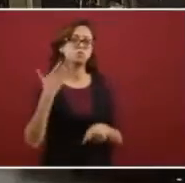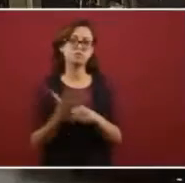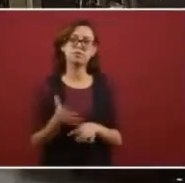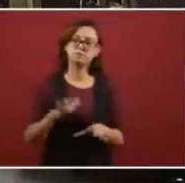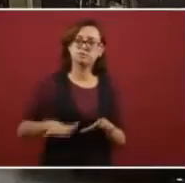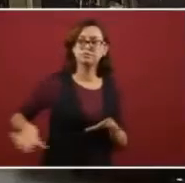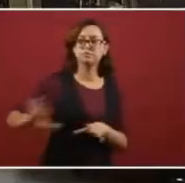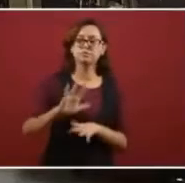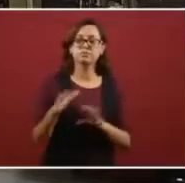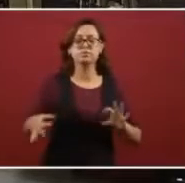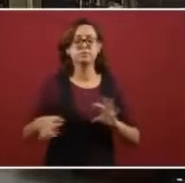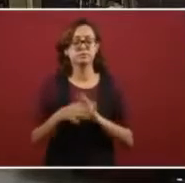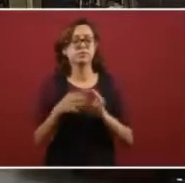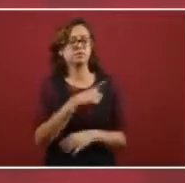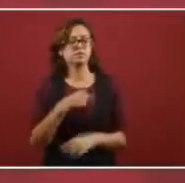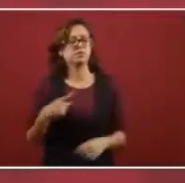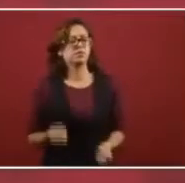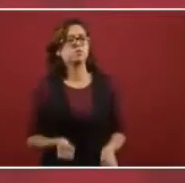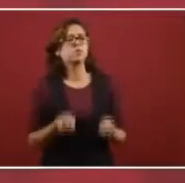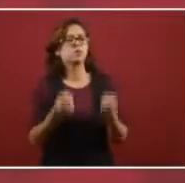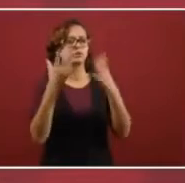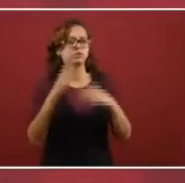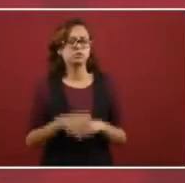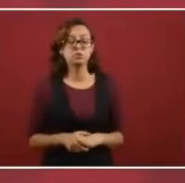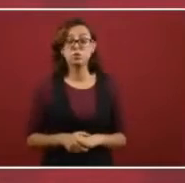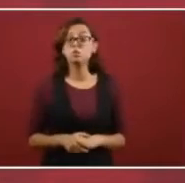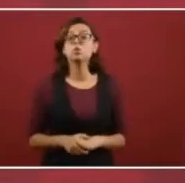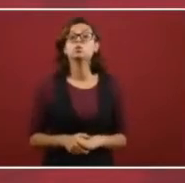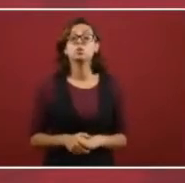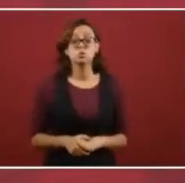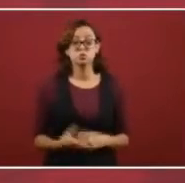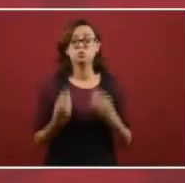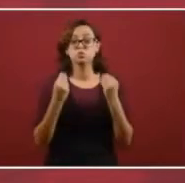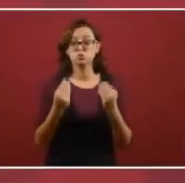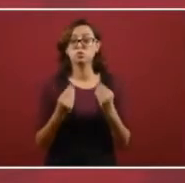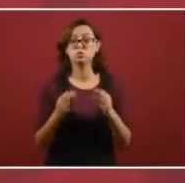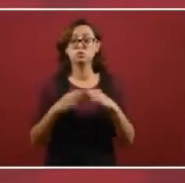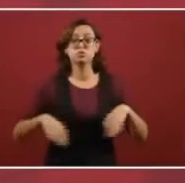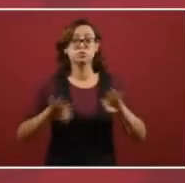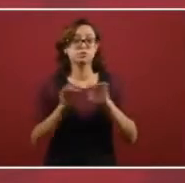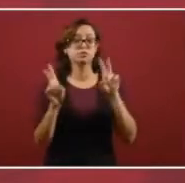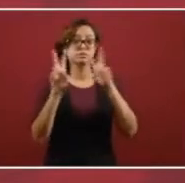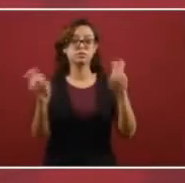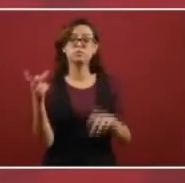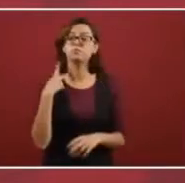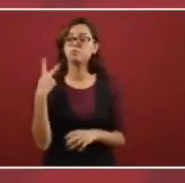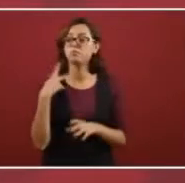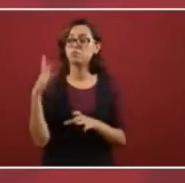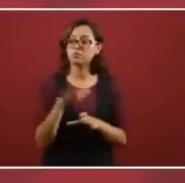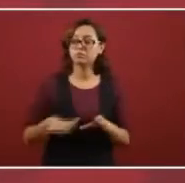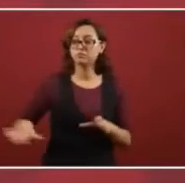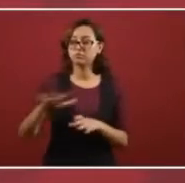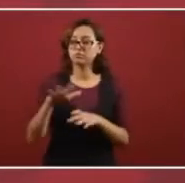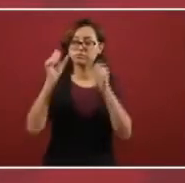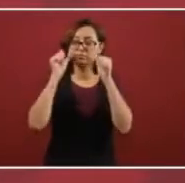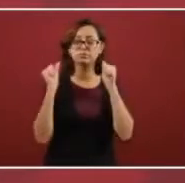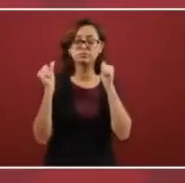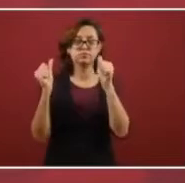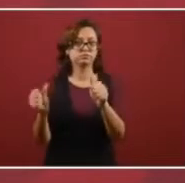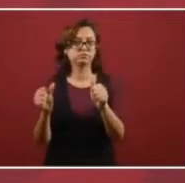of these companies that you pointed out? Yes, it's fundamental. It's a chapter of